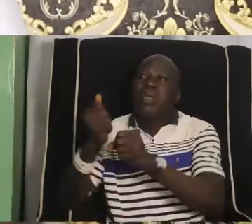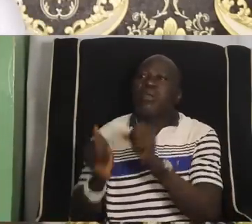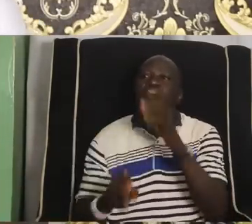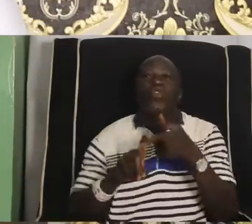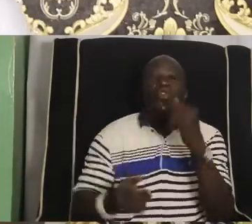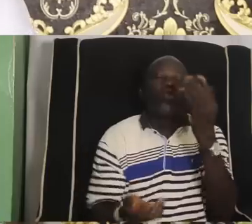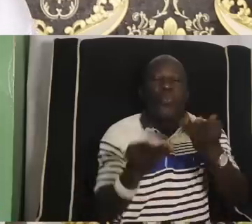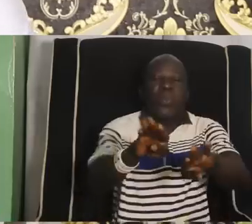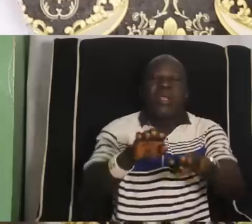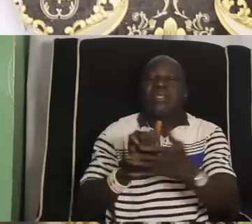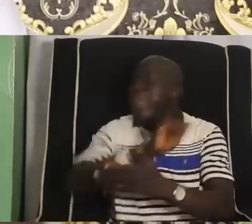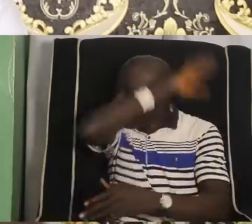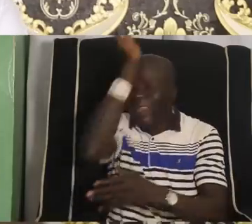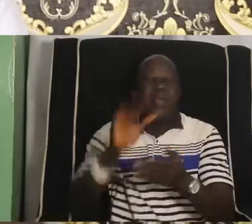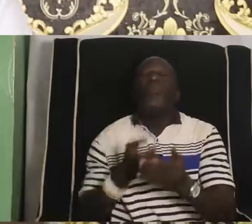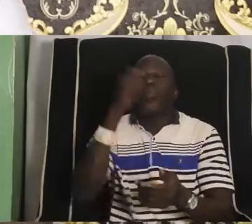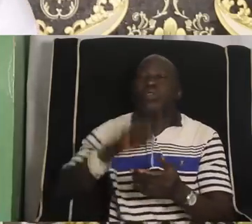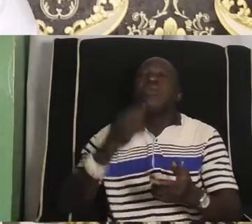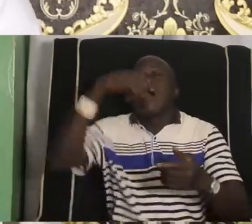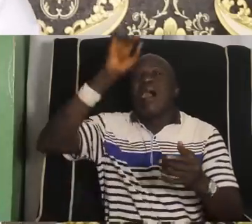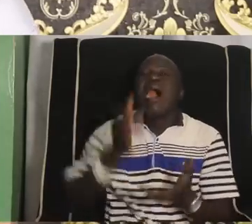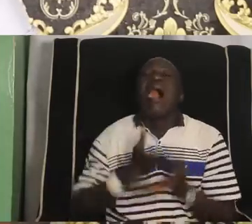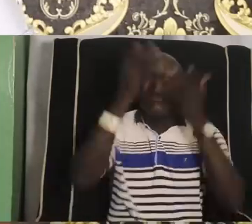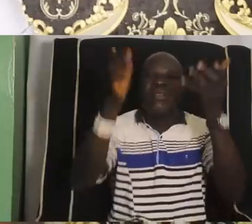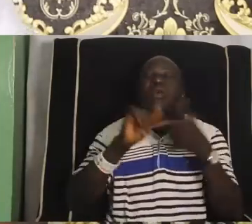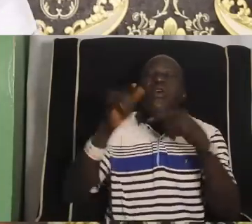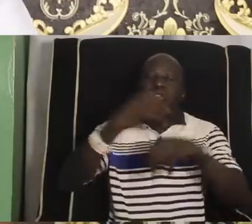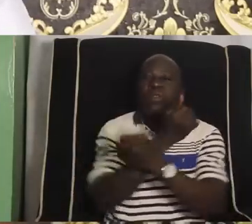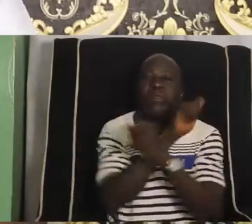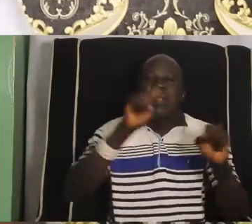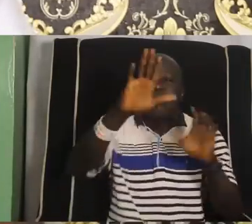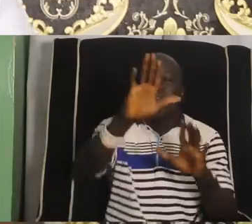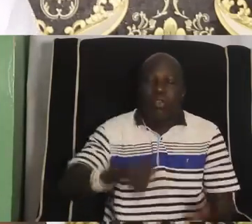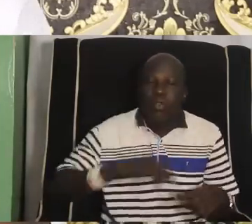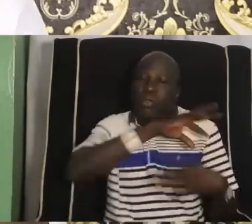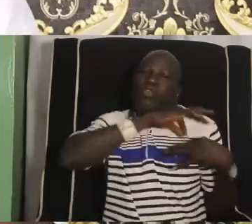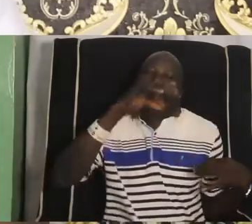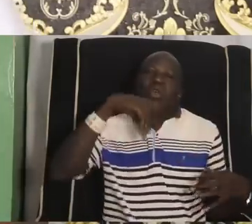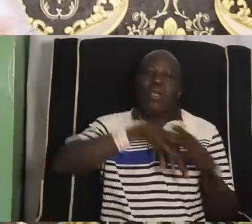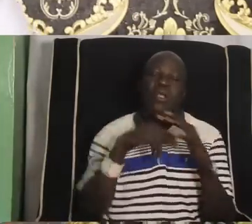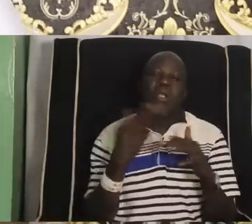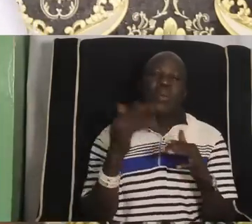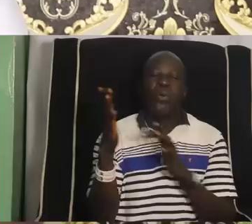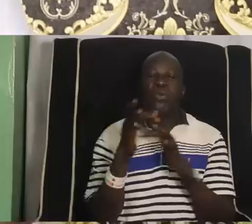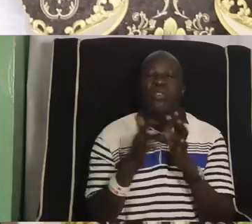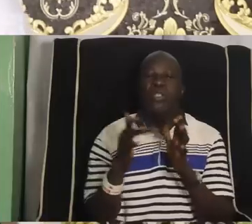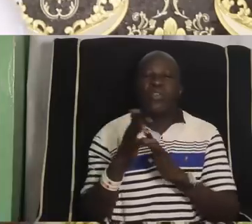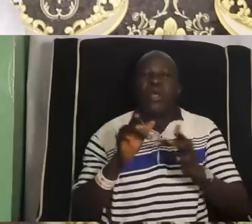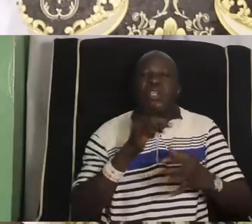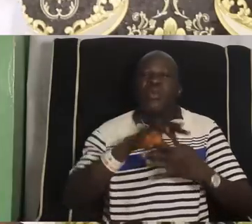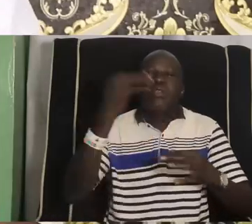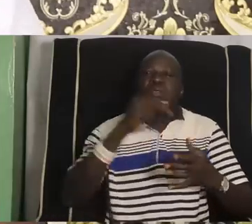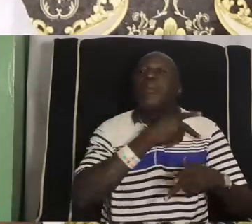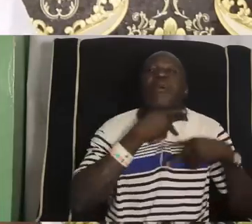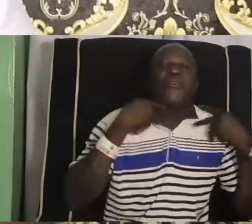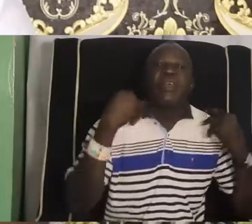of people to perish. Ebon la wa ki gbe. For the salvation of the soul. That name of Jesus. And the prince of the